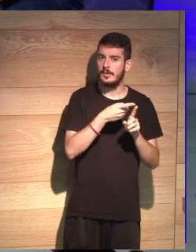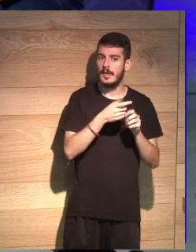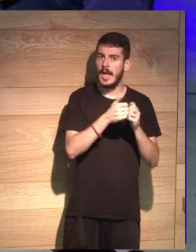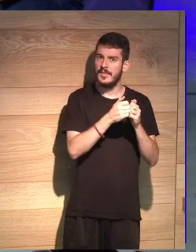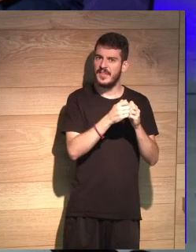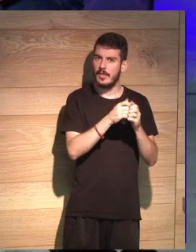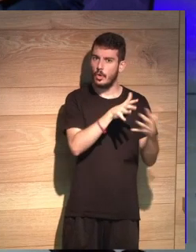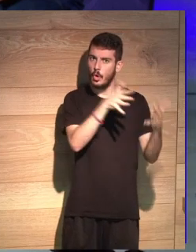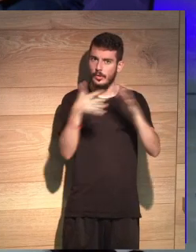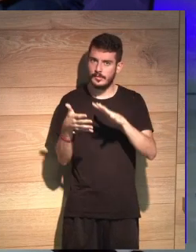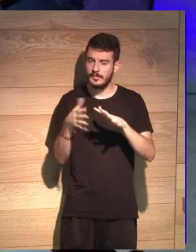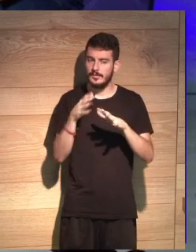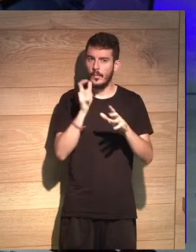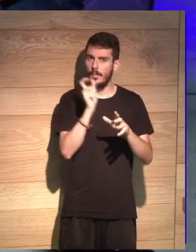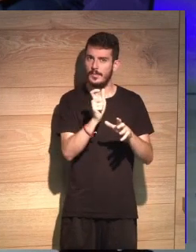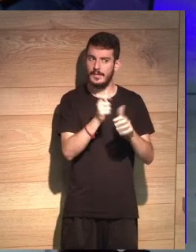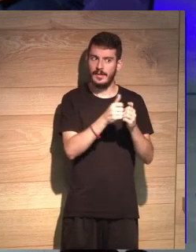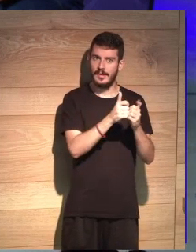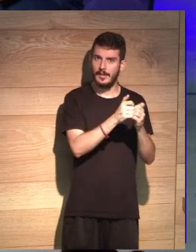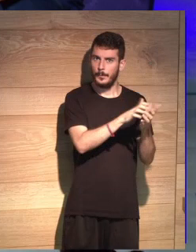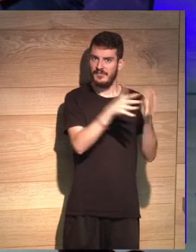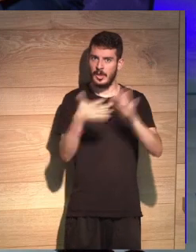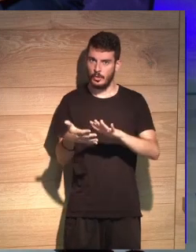I work in gamification,